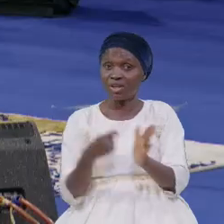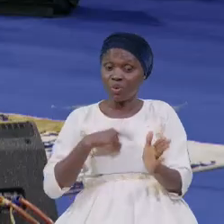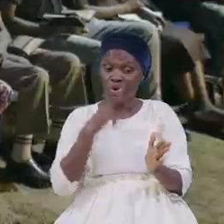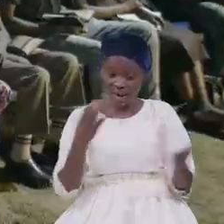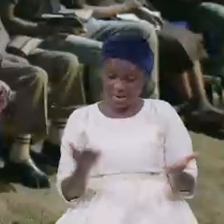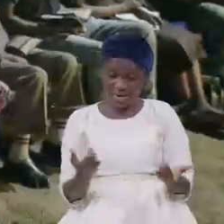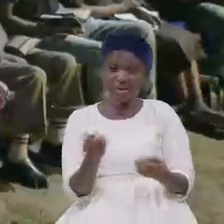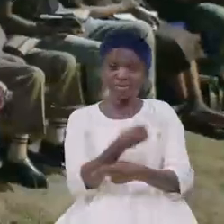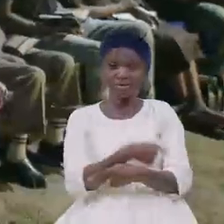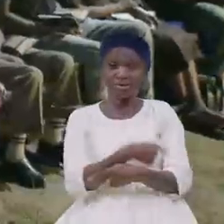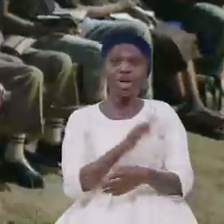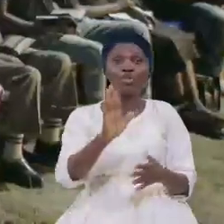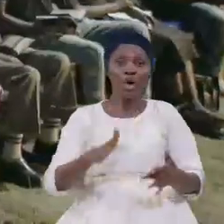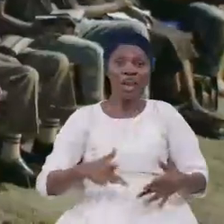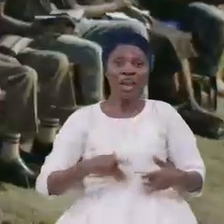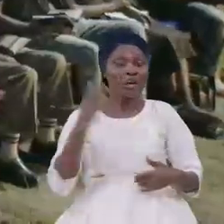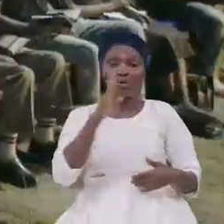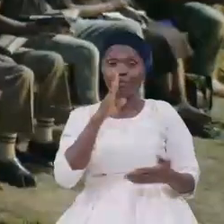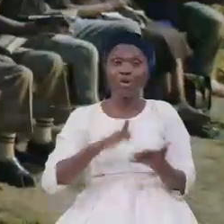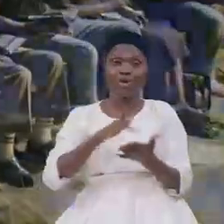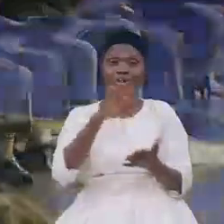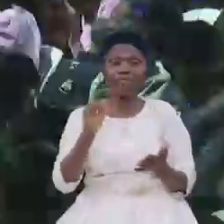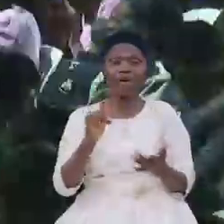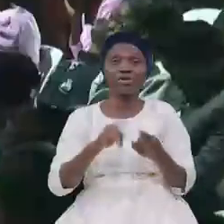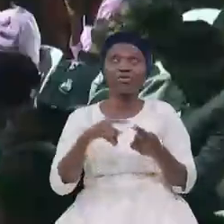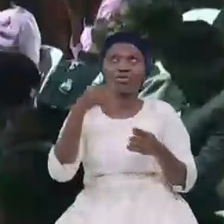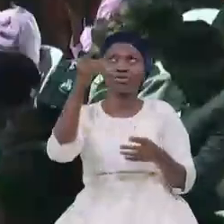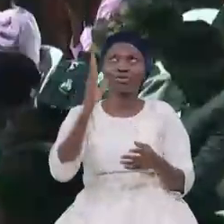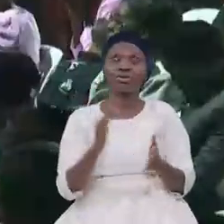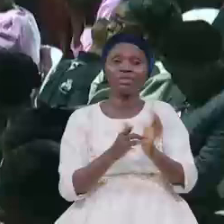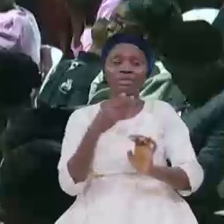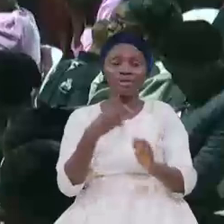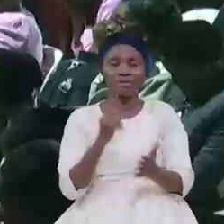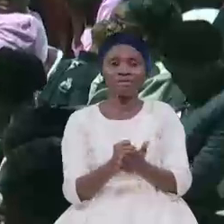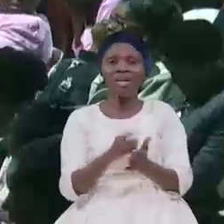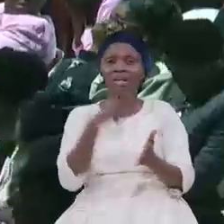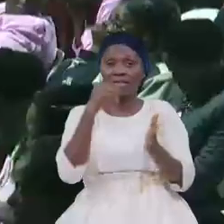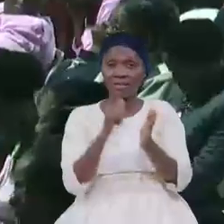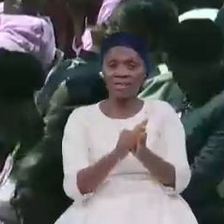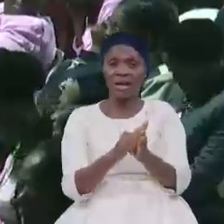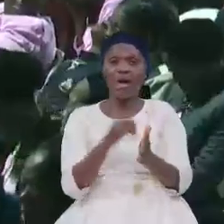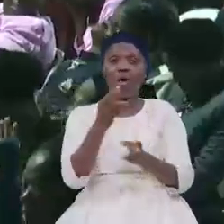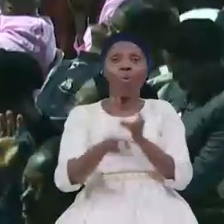the Lord. Then it says, world without end.